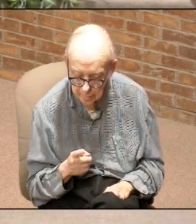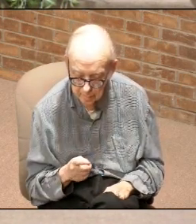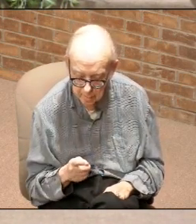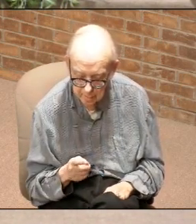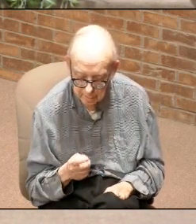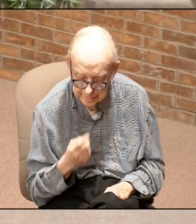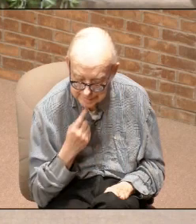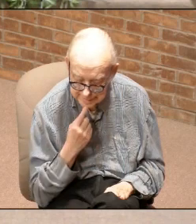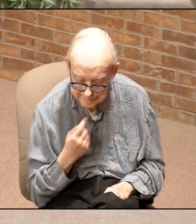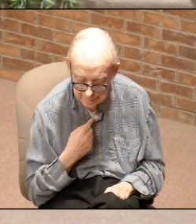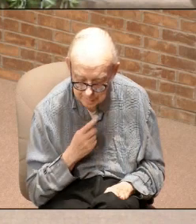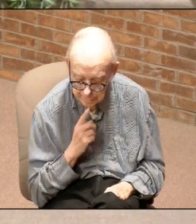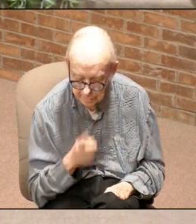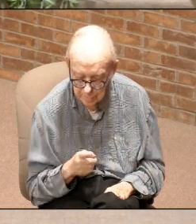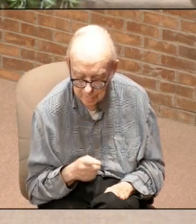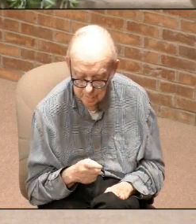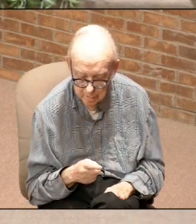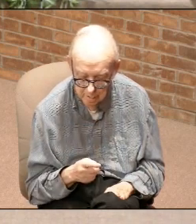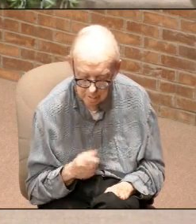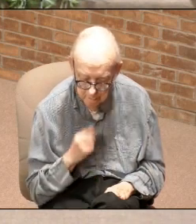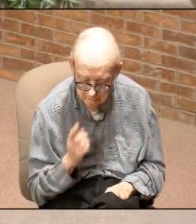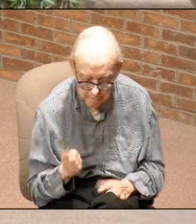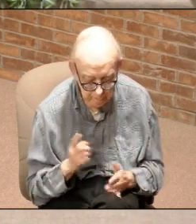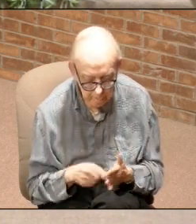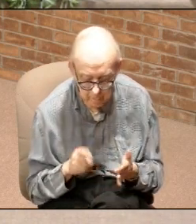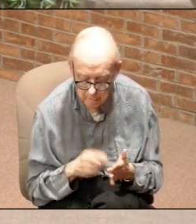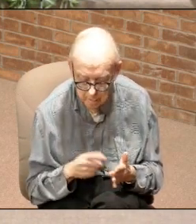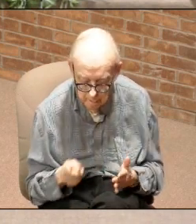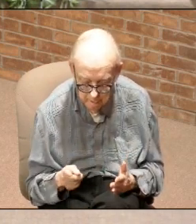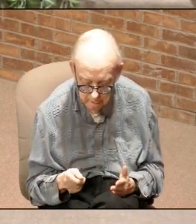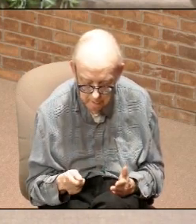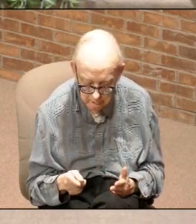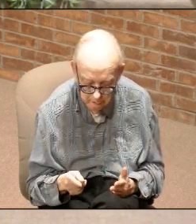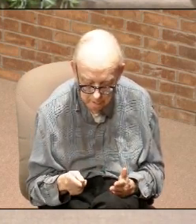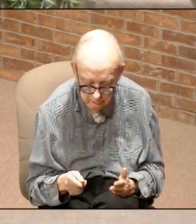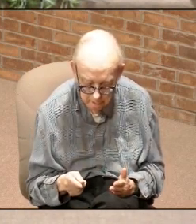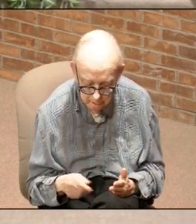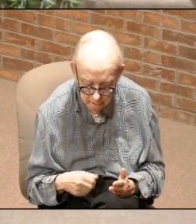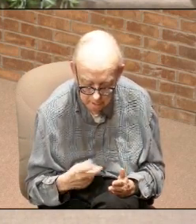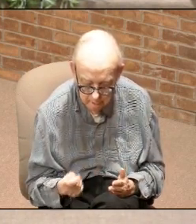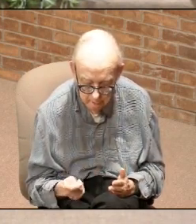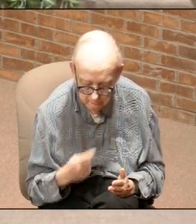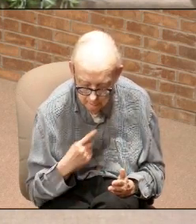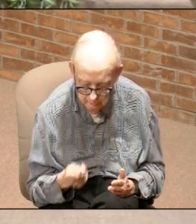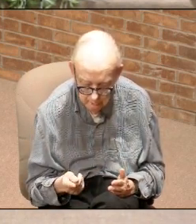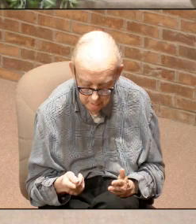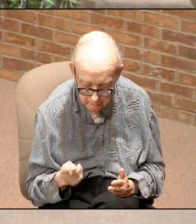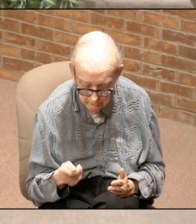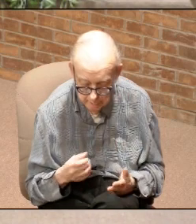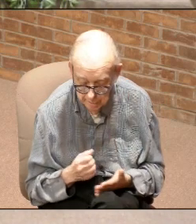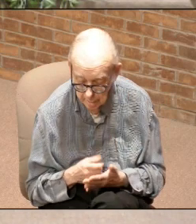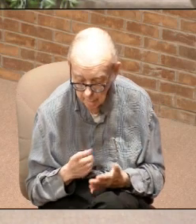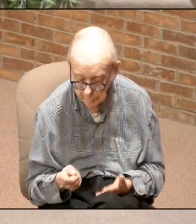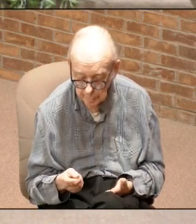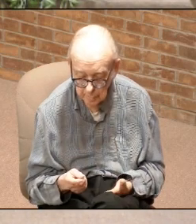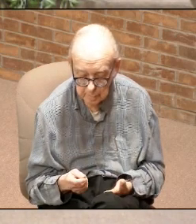tell me the truth i'm not here to criticize you for not being here i'm just trying to tell you i'm here to help